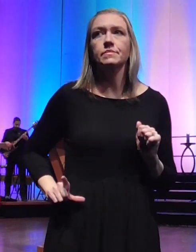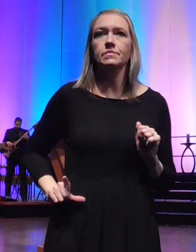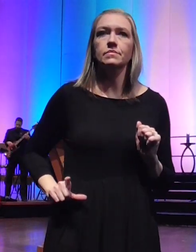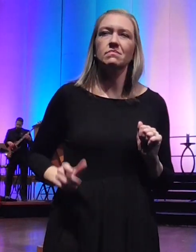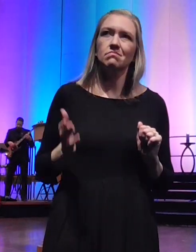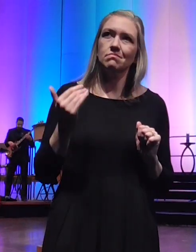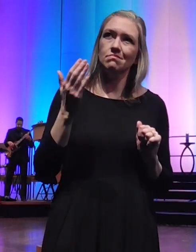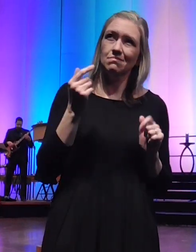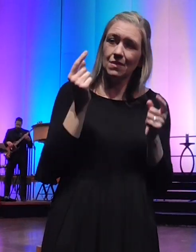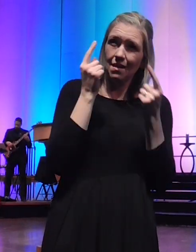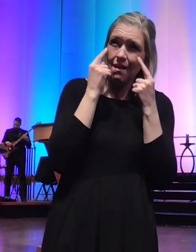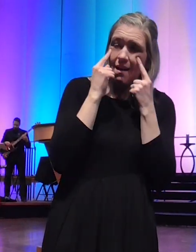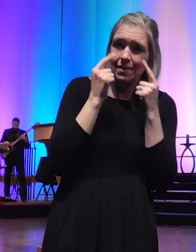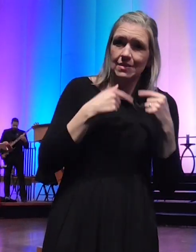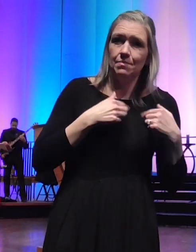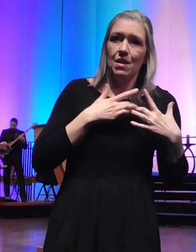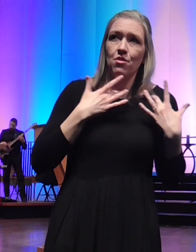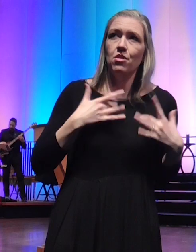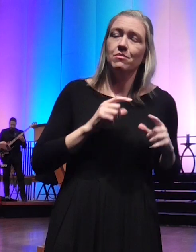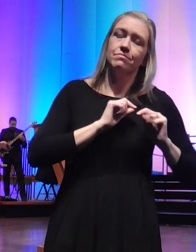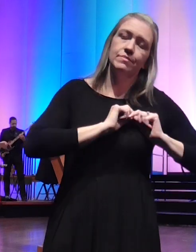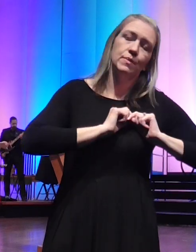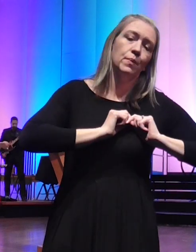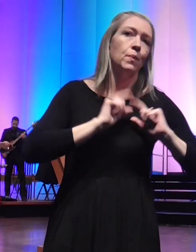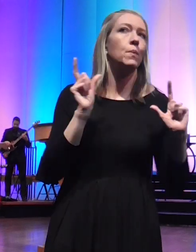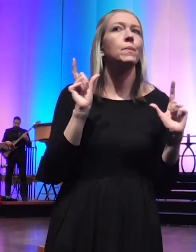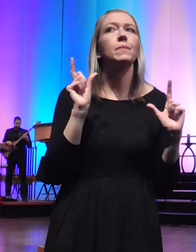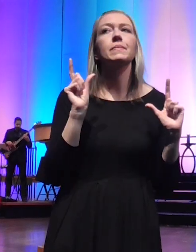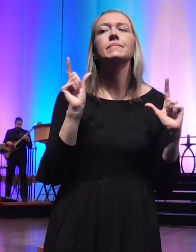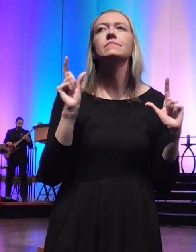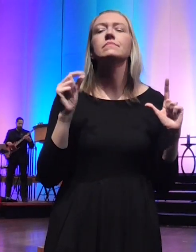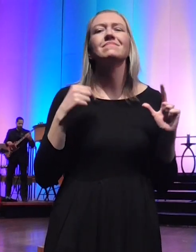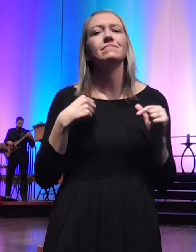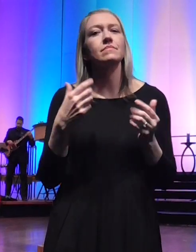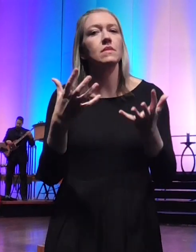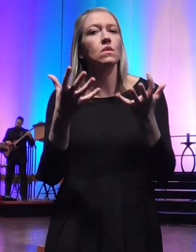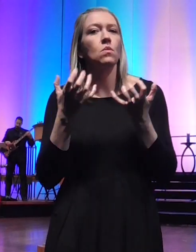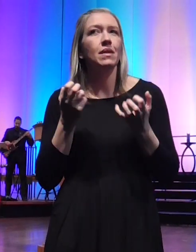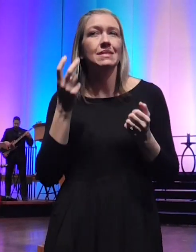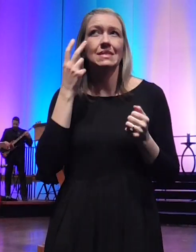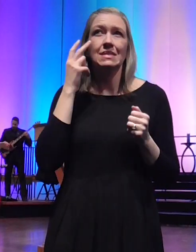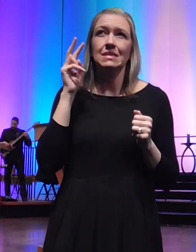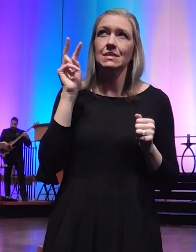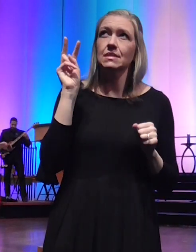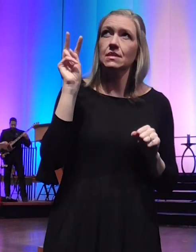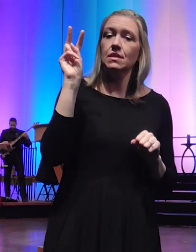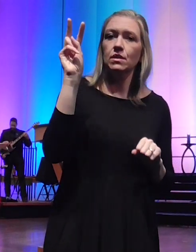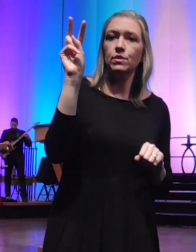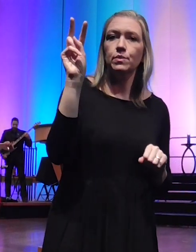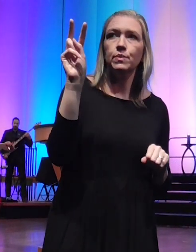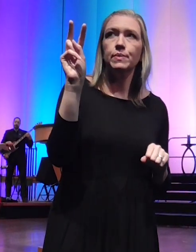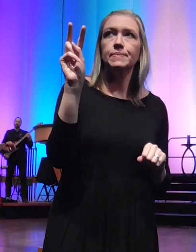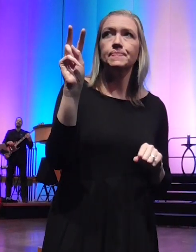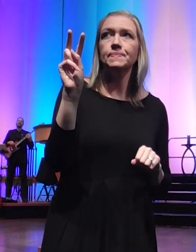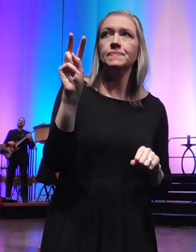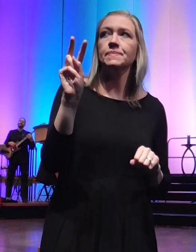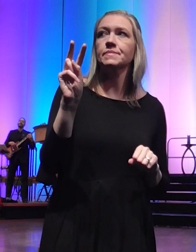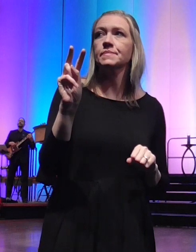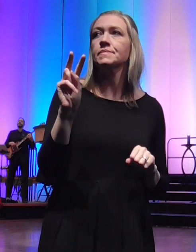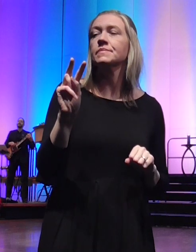Open the eyes of my heart. I want to see you.